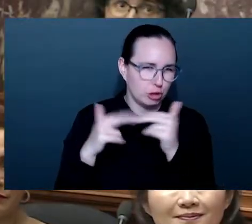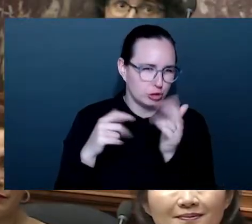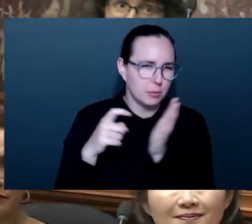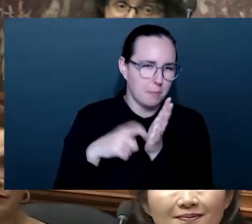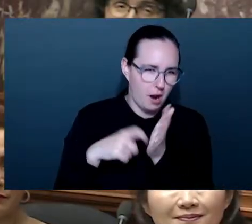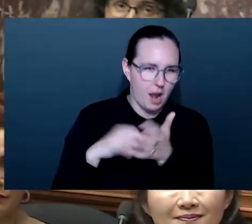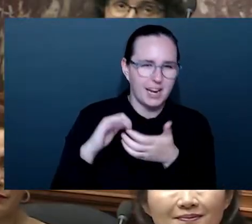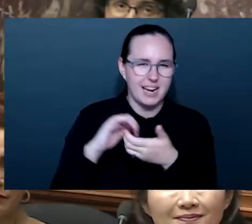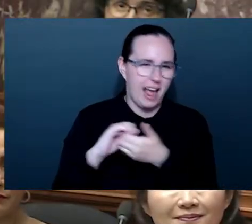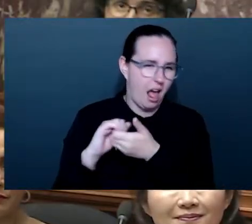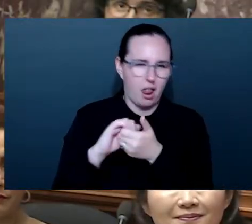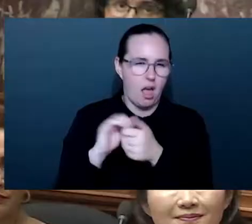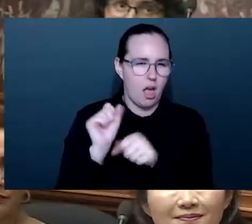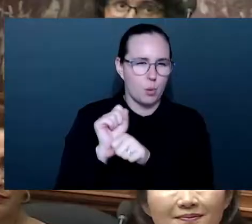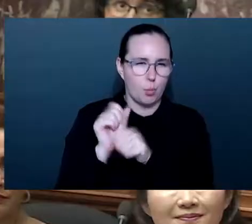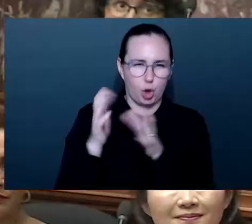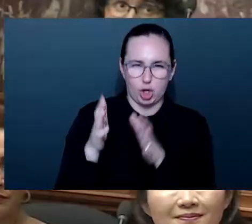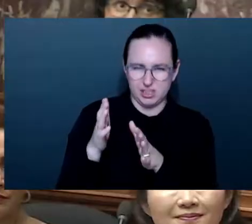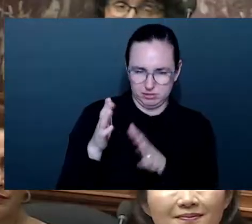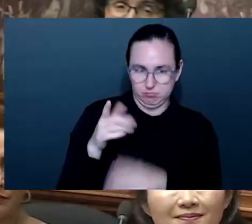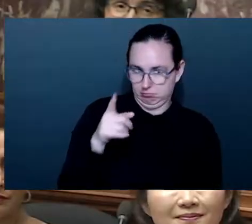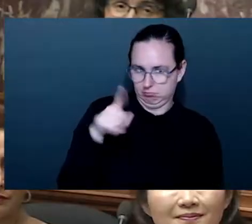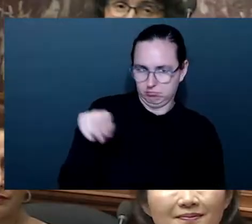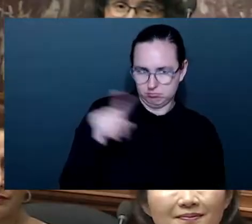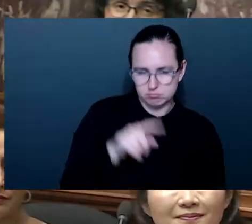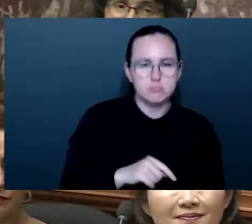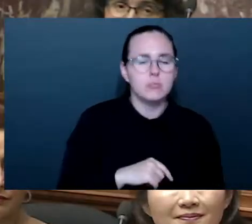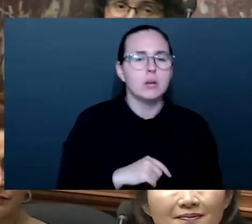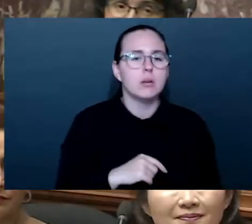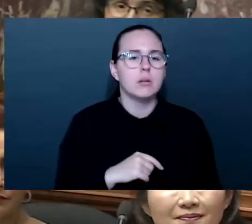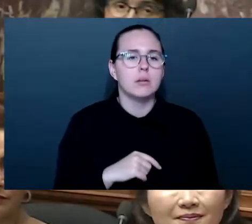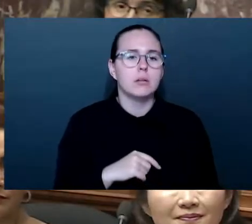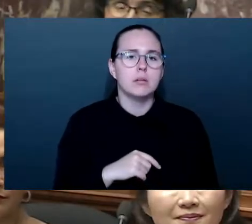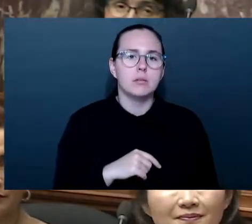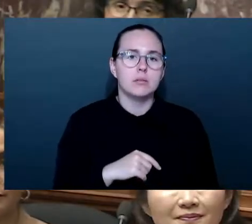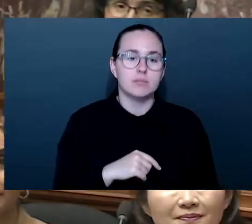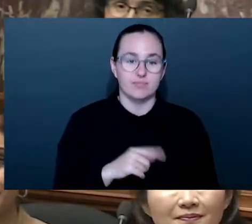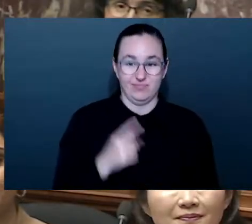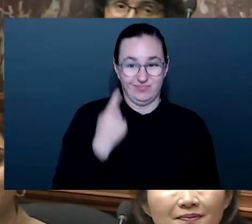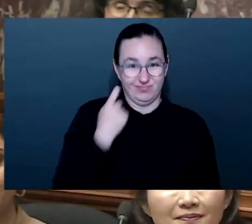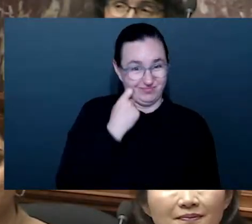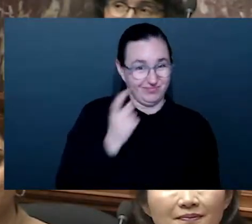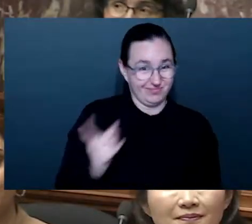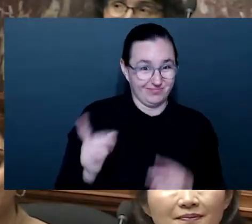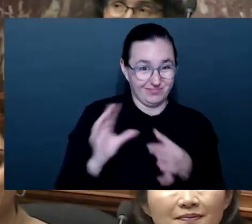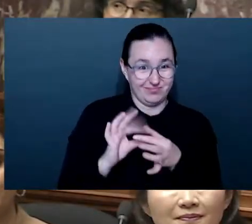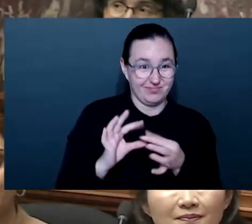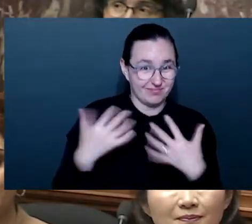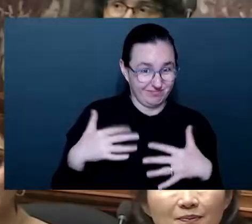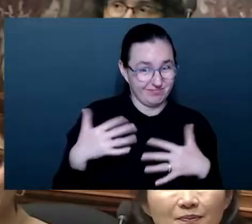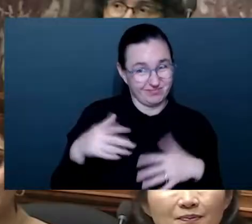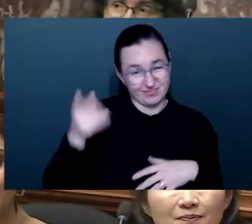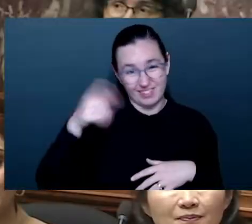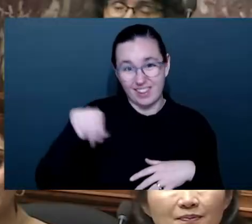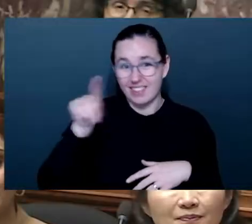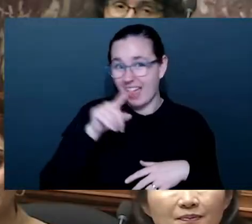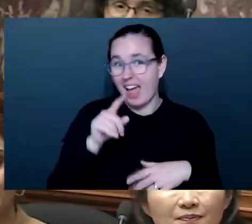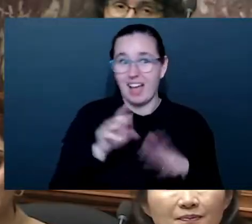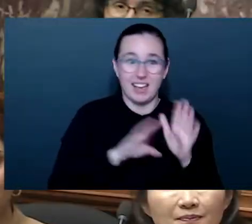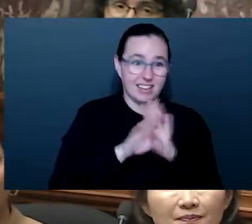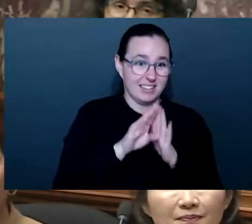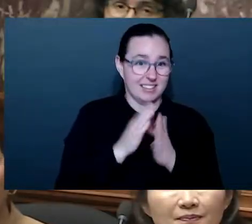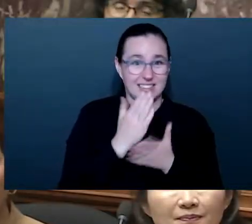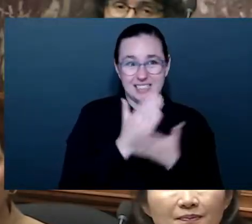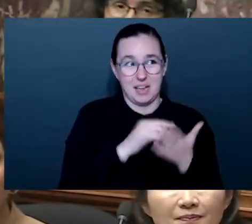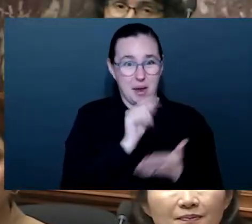with us today. And indeed, as he noted, they have built some of the biggest infrastructure projects in our province, from bridges